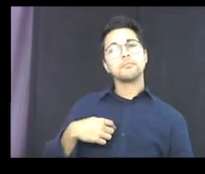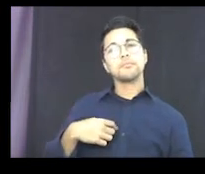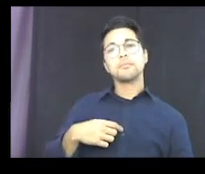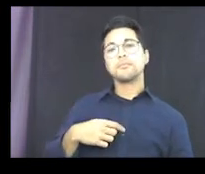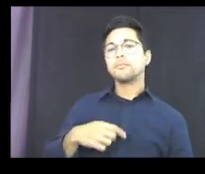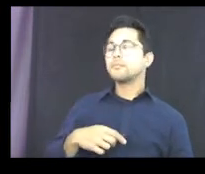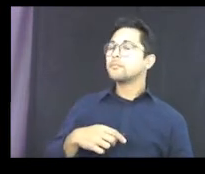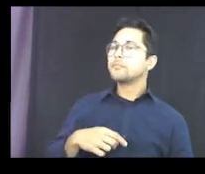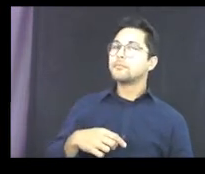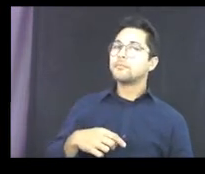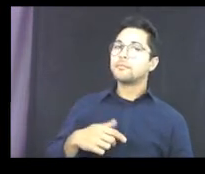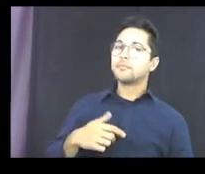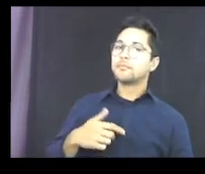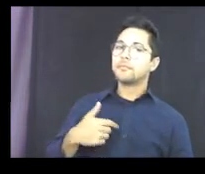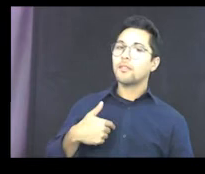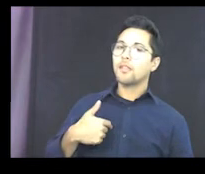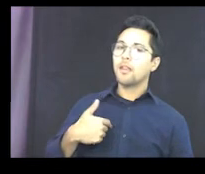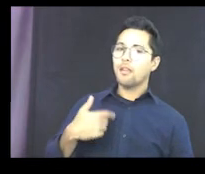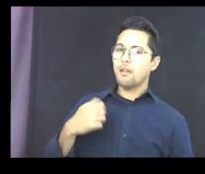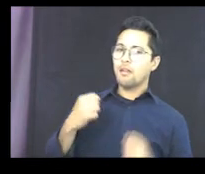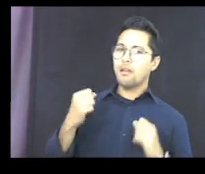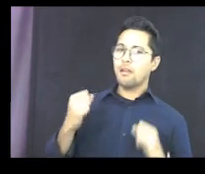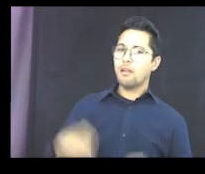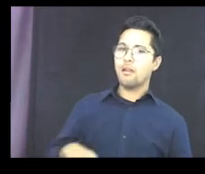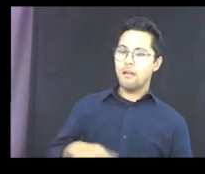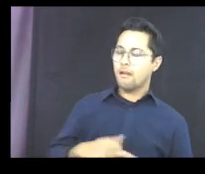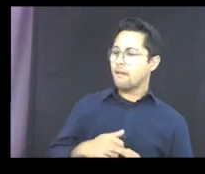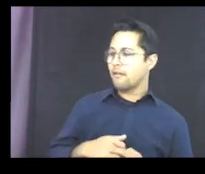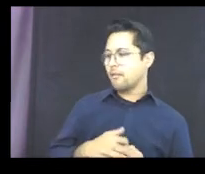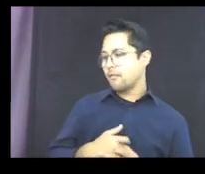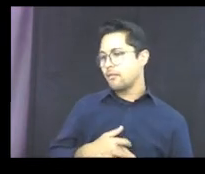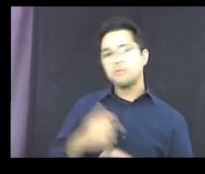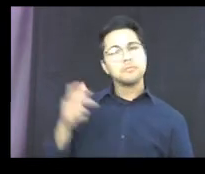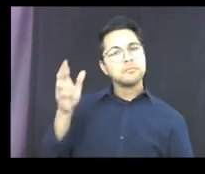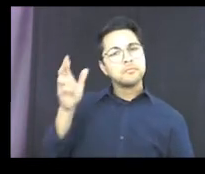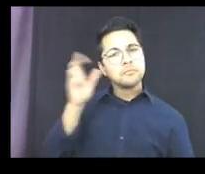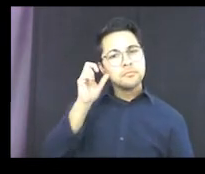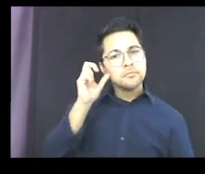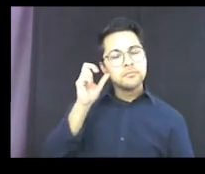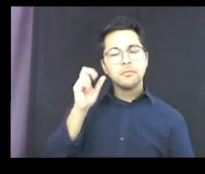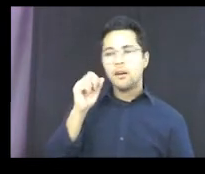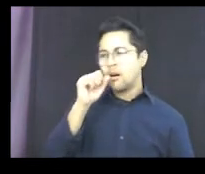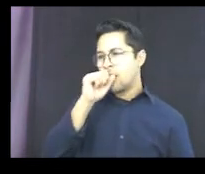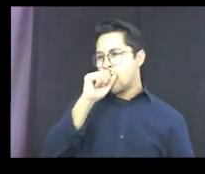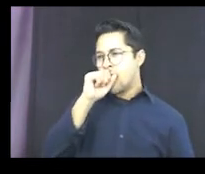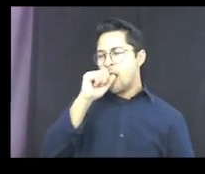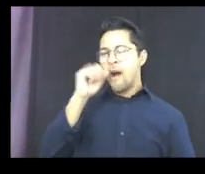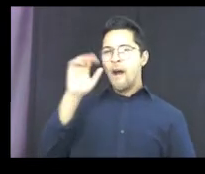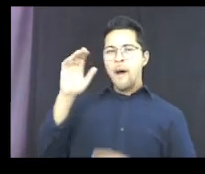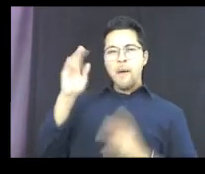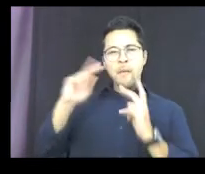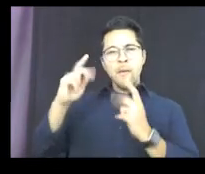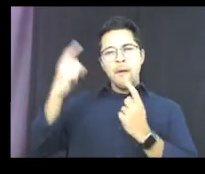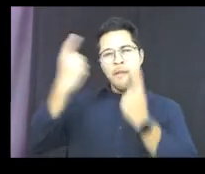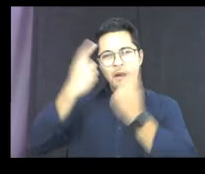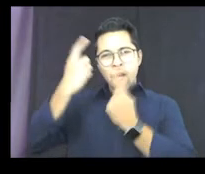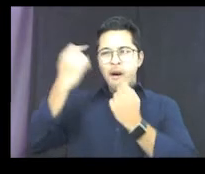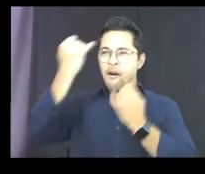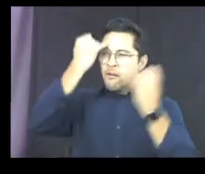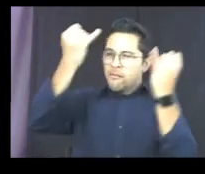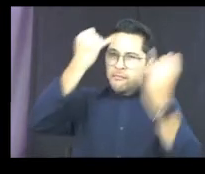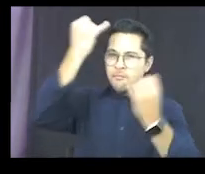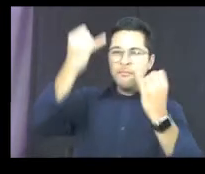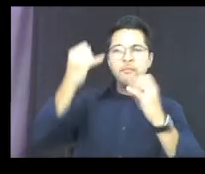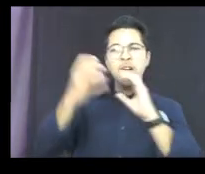is I'm able to hear thoughts and ideas,